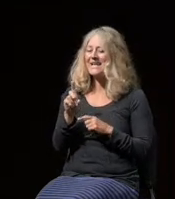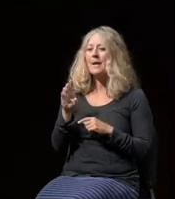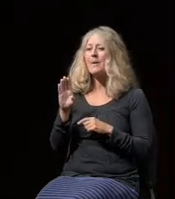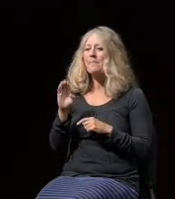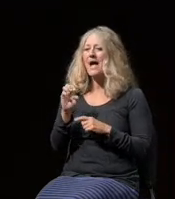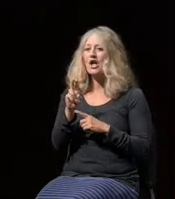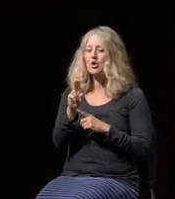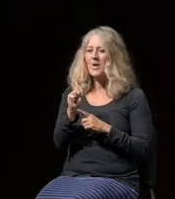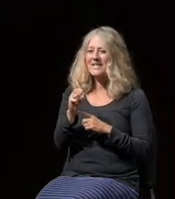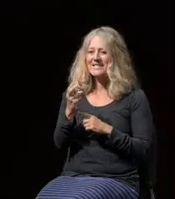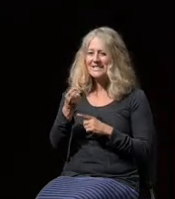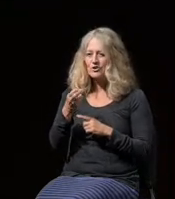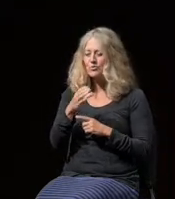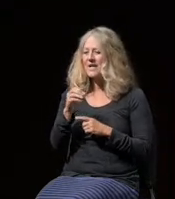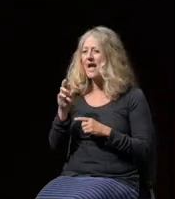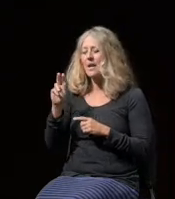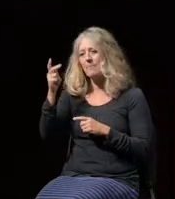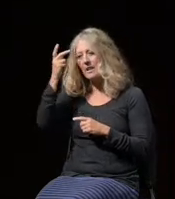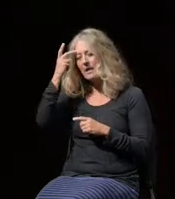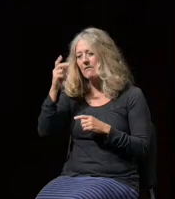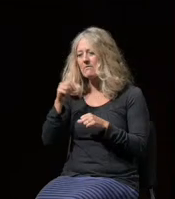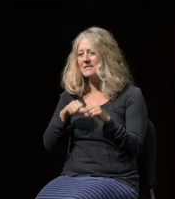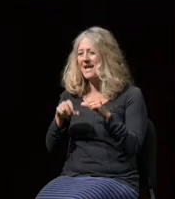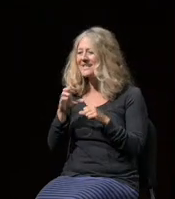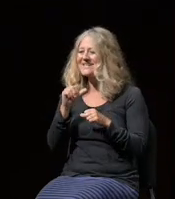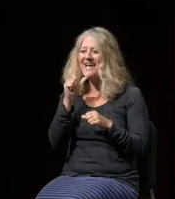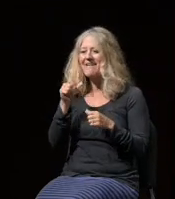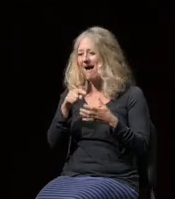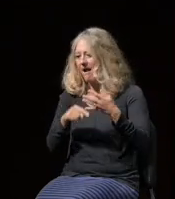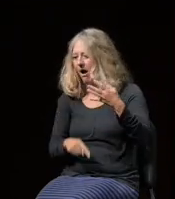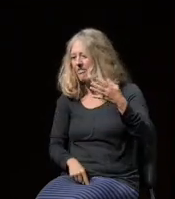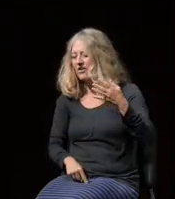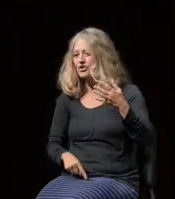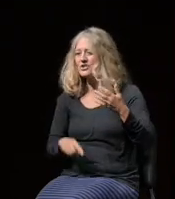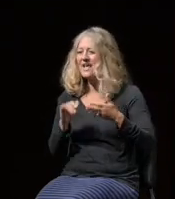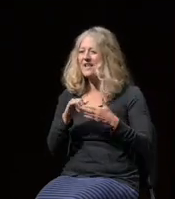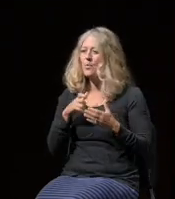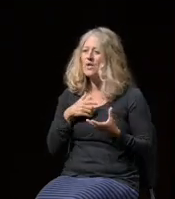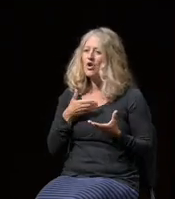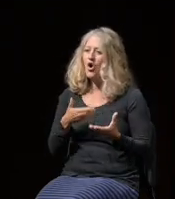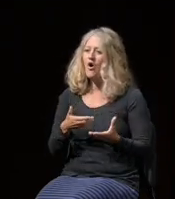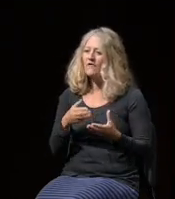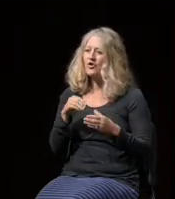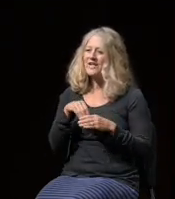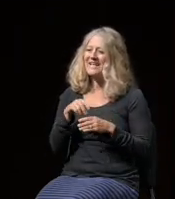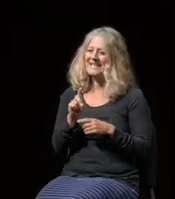and Political Science and not any of the other courses that we currently offer in Area D.